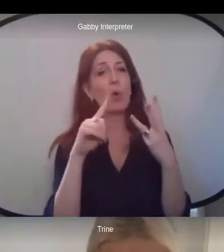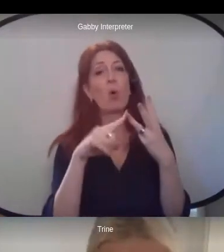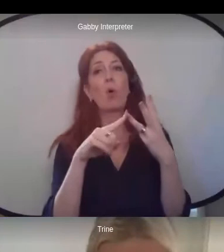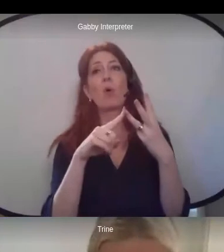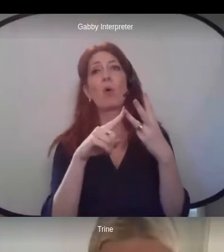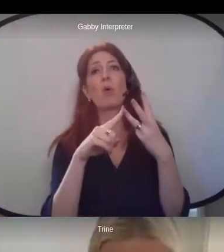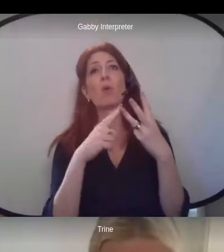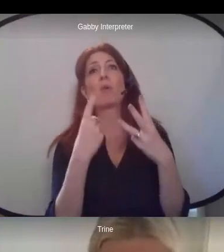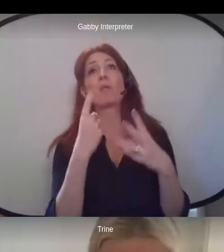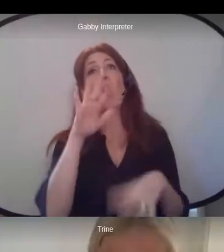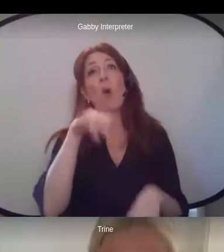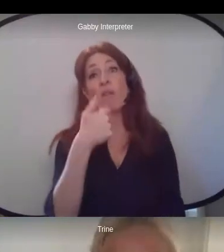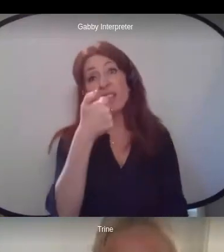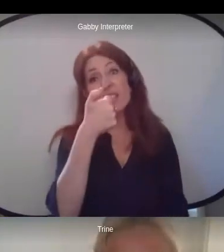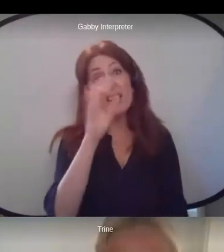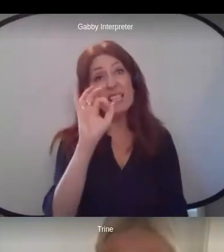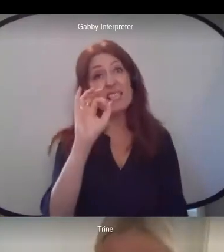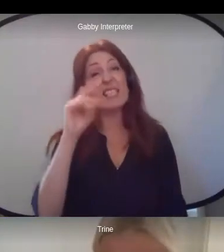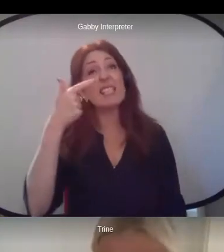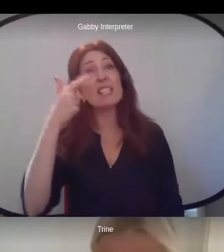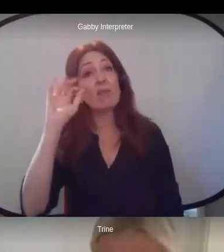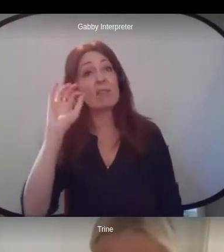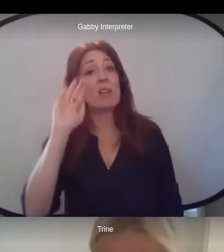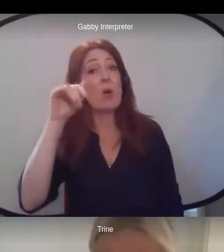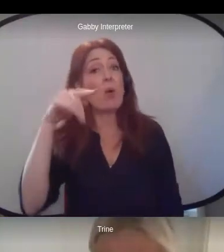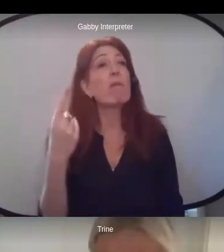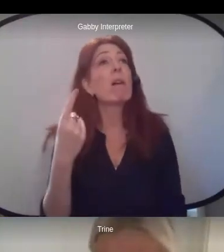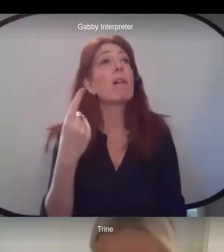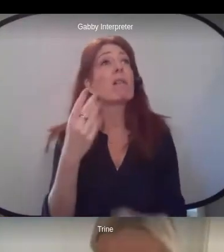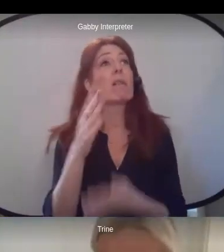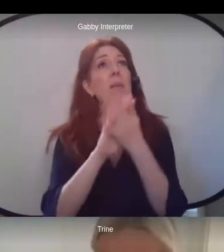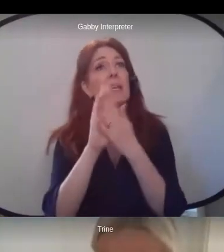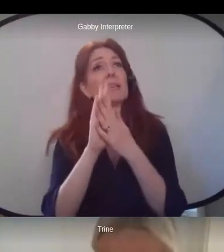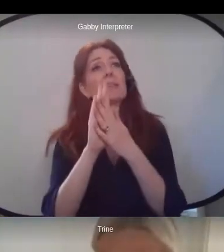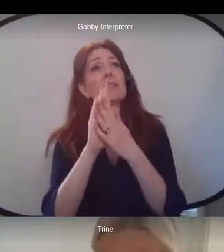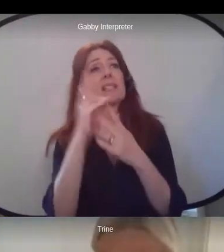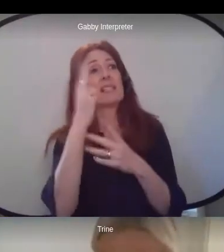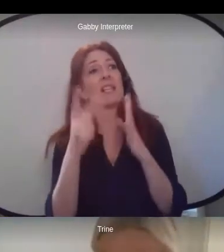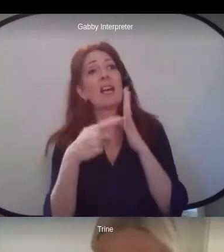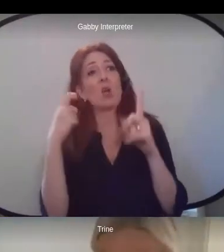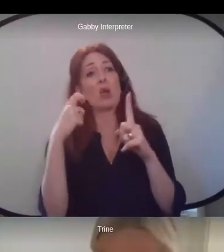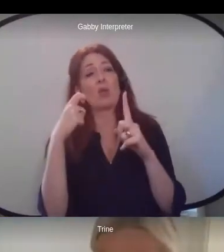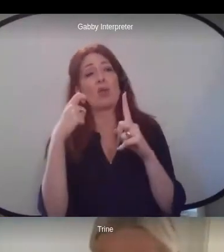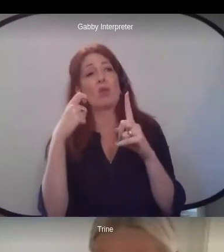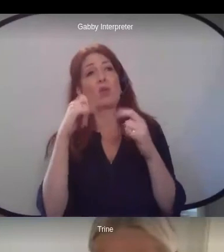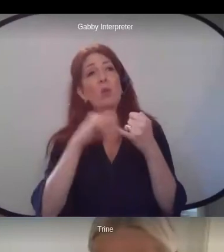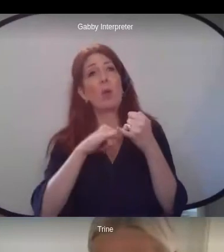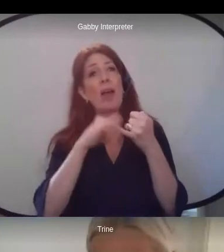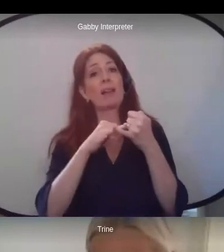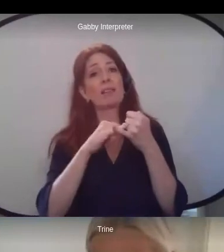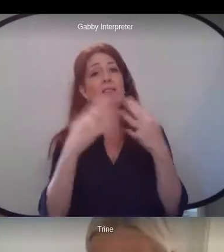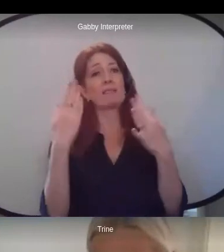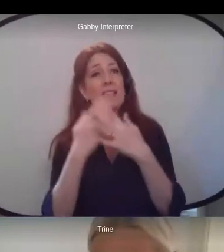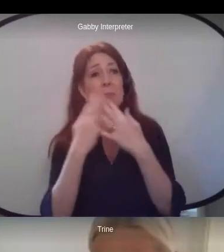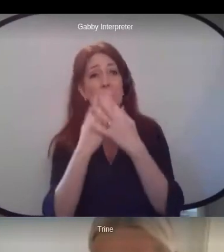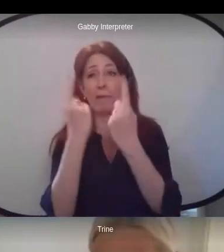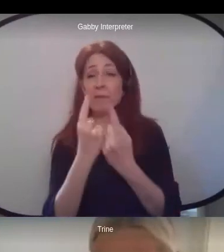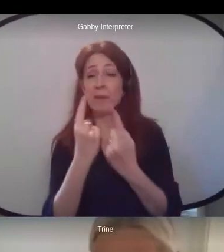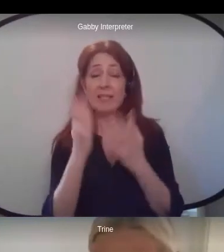over 60, over 70, the design of the UX and design of the US and the accessibility features need to be a core part of any team's